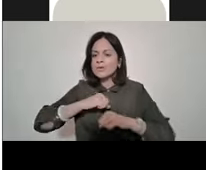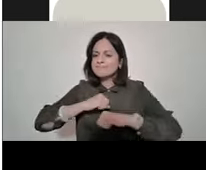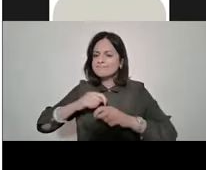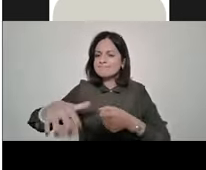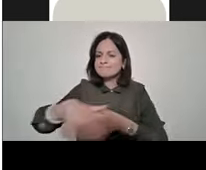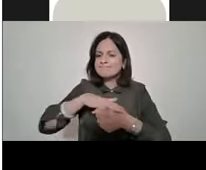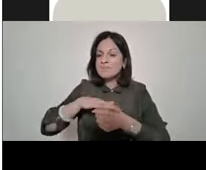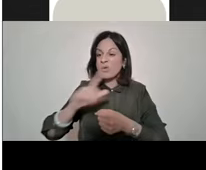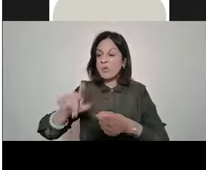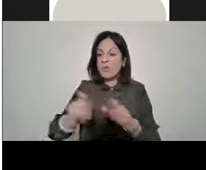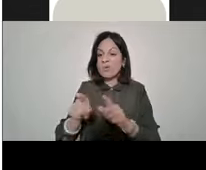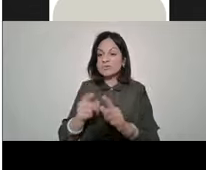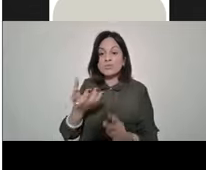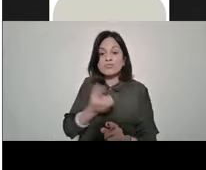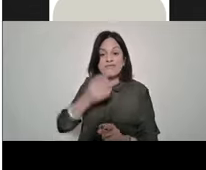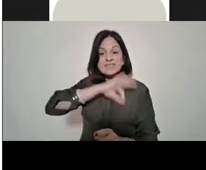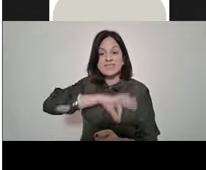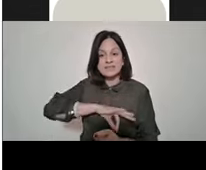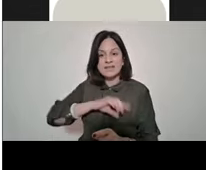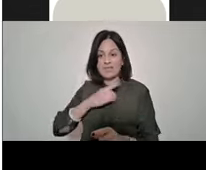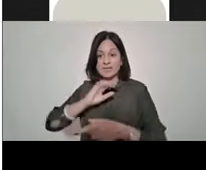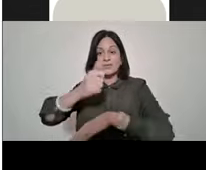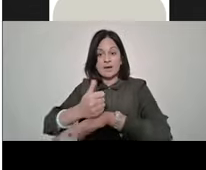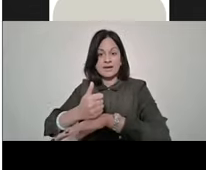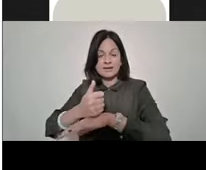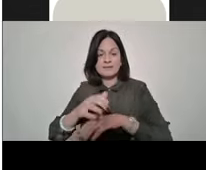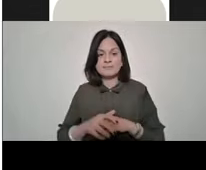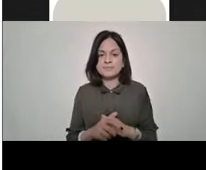they earn money and that's why they're there.